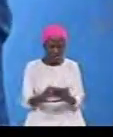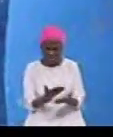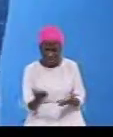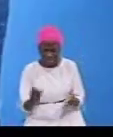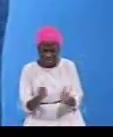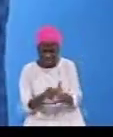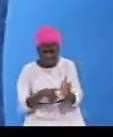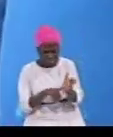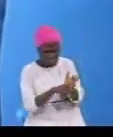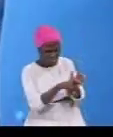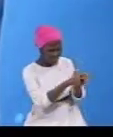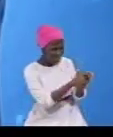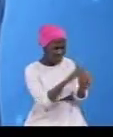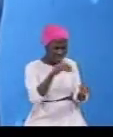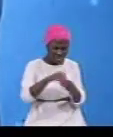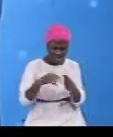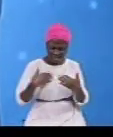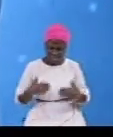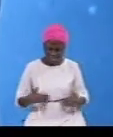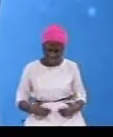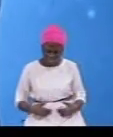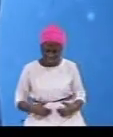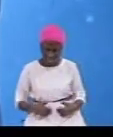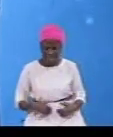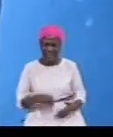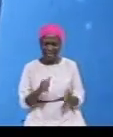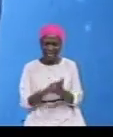about in the body, destroying their peace of